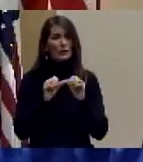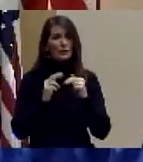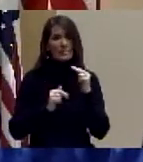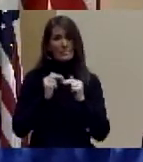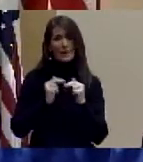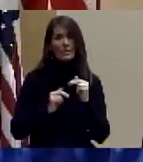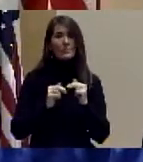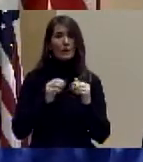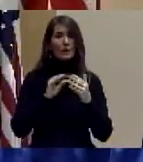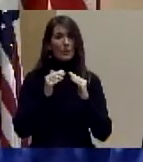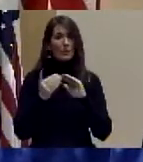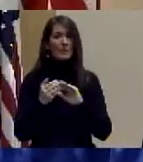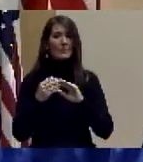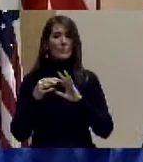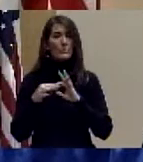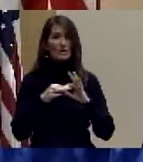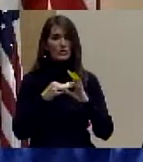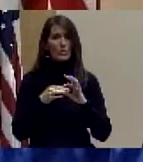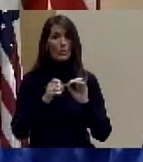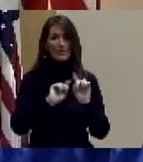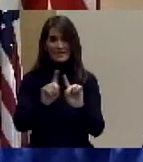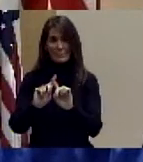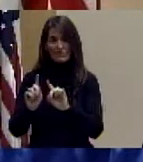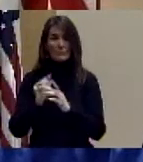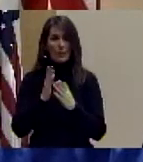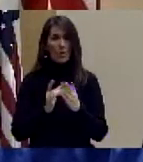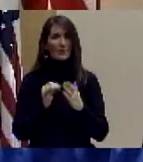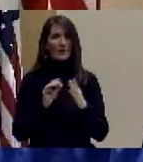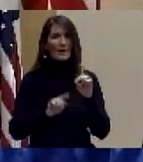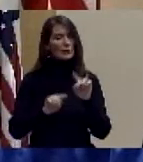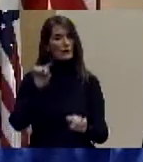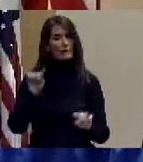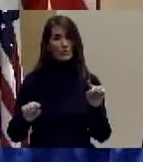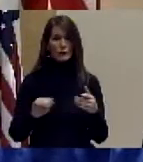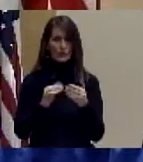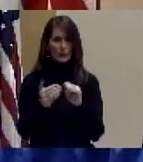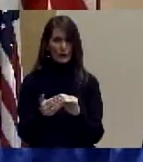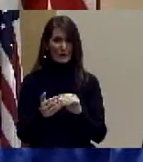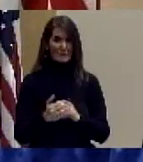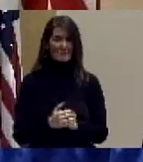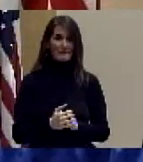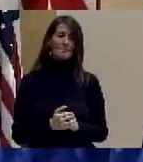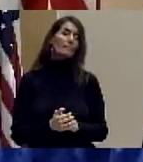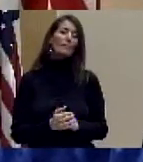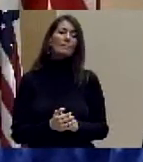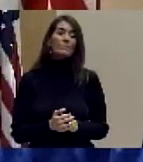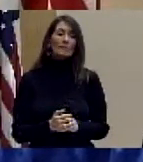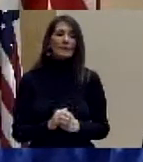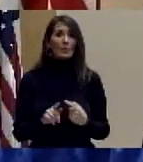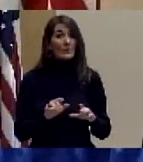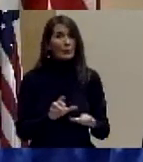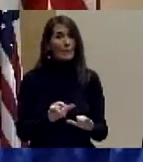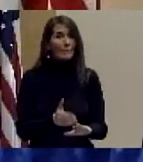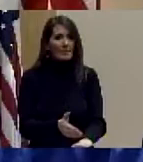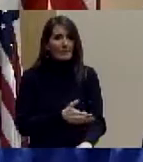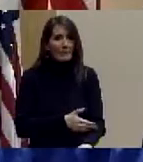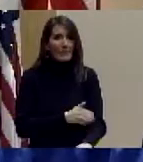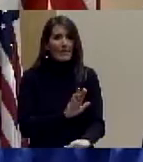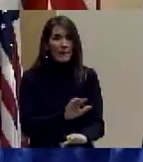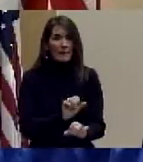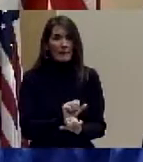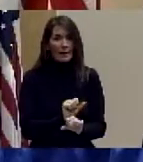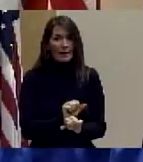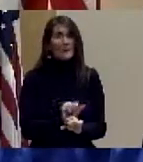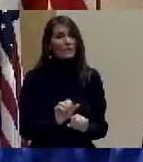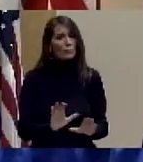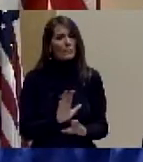relationships with all parts of our diverse community. And in doing so, the department enhances its ability to do